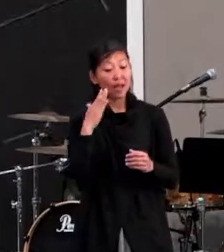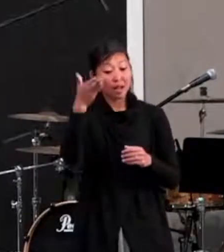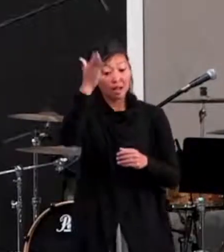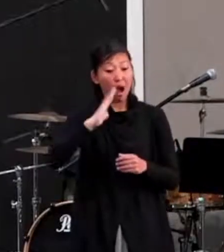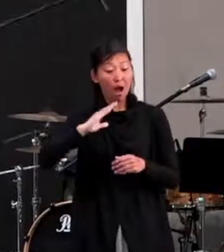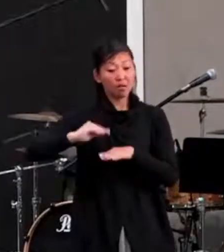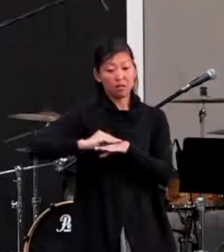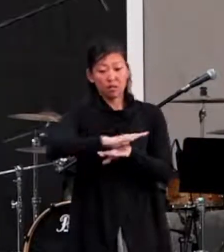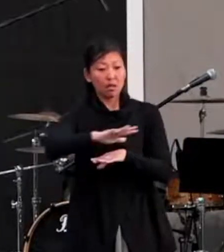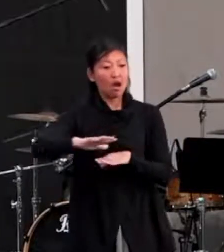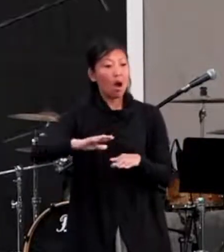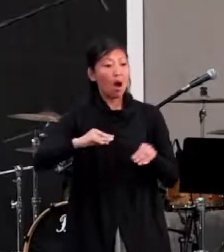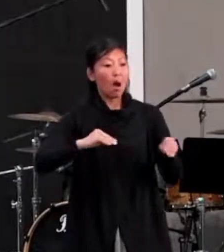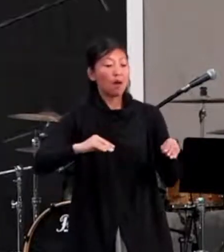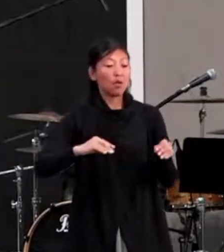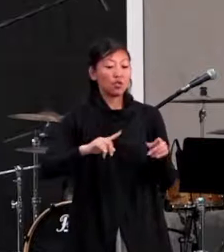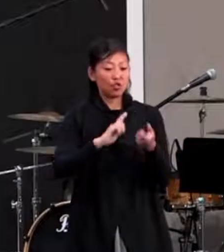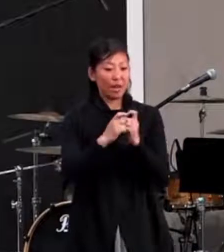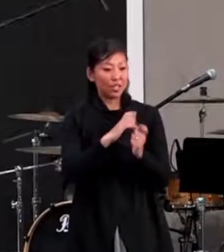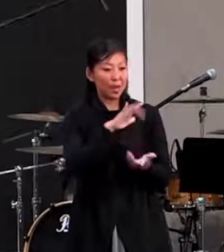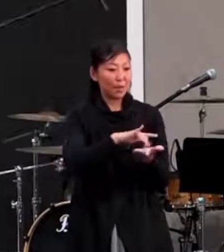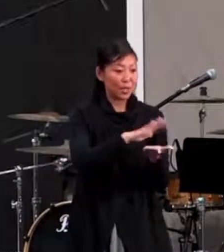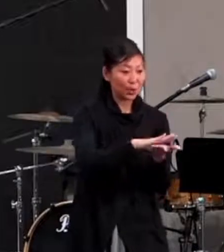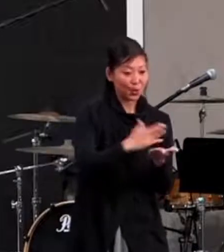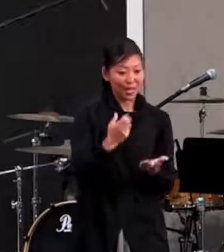schoolers would provoke us and begin leading us.